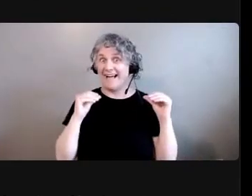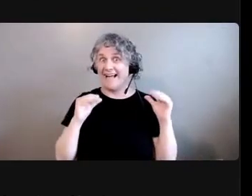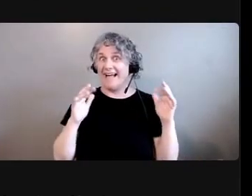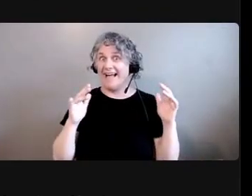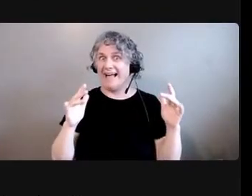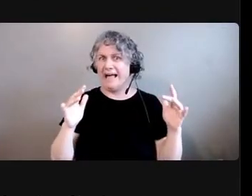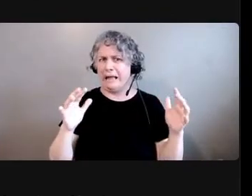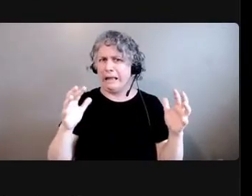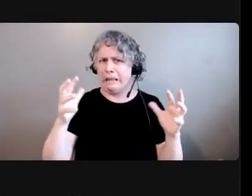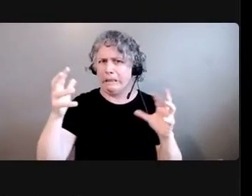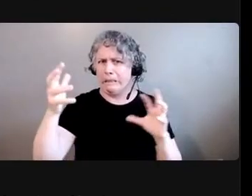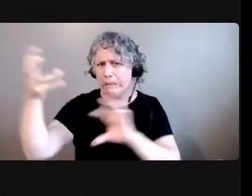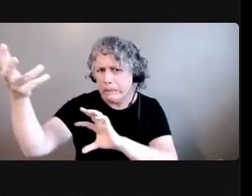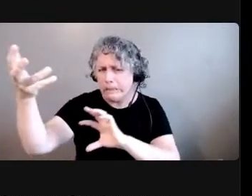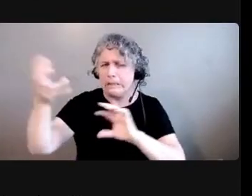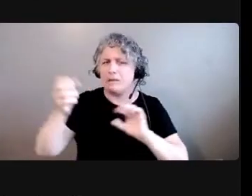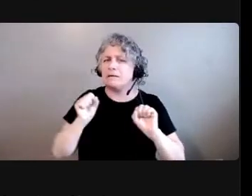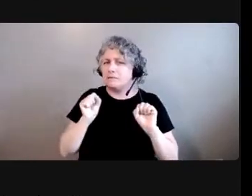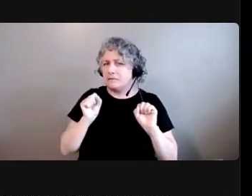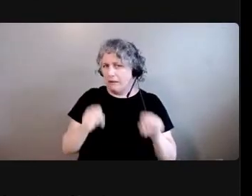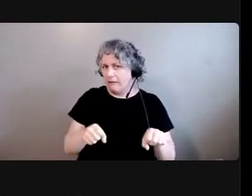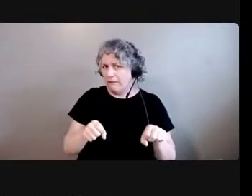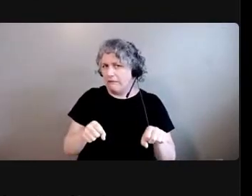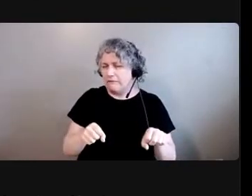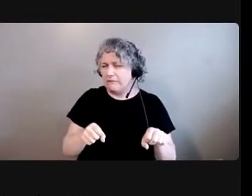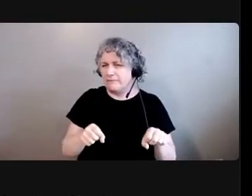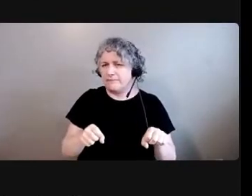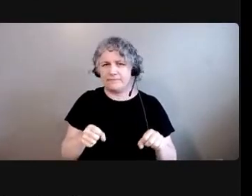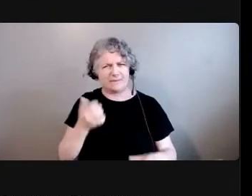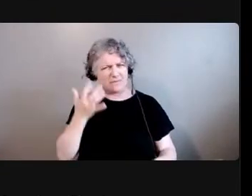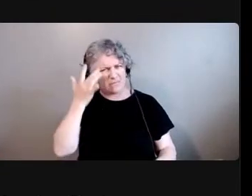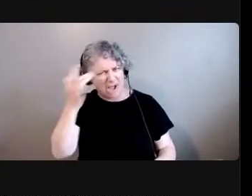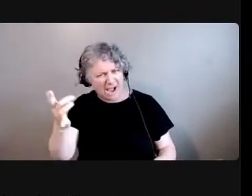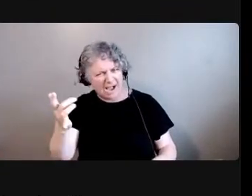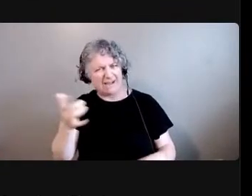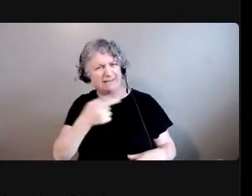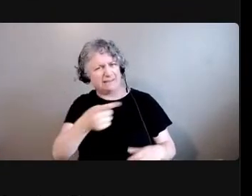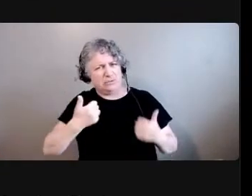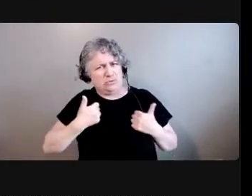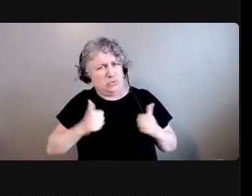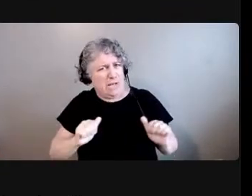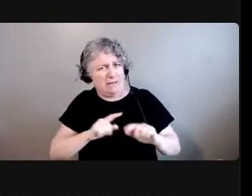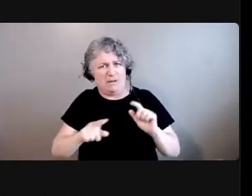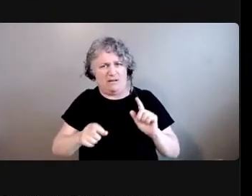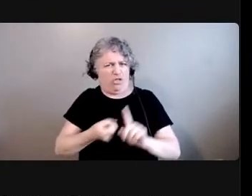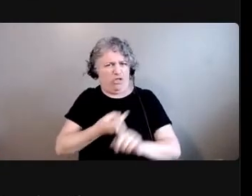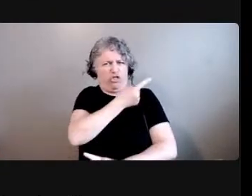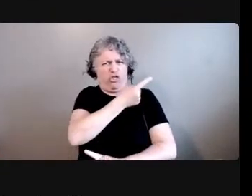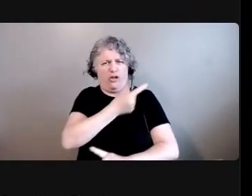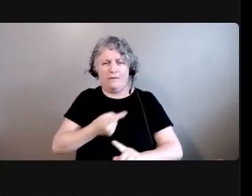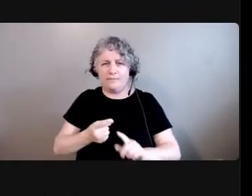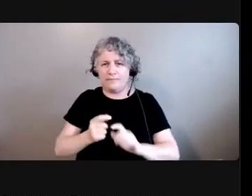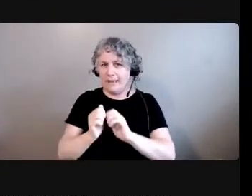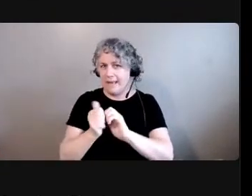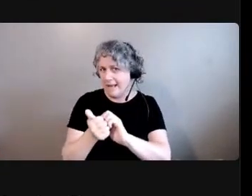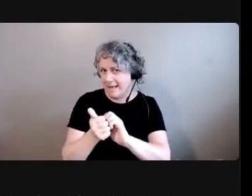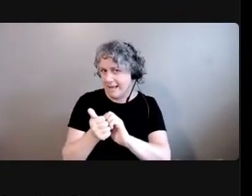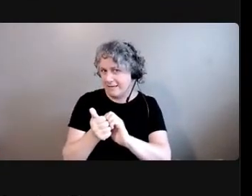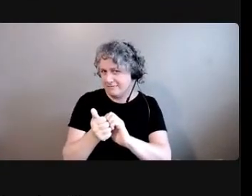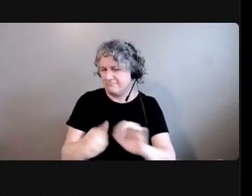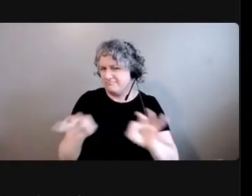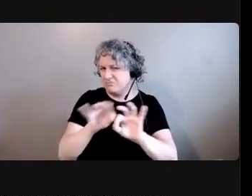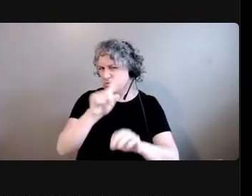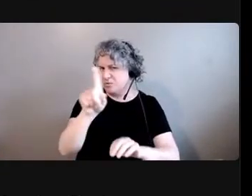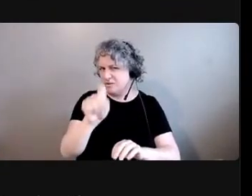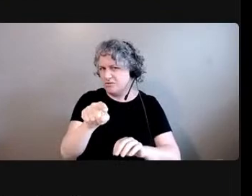and practices fundamentally wrong. Why? Or rather, how? Another detour